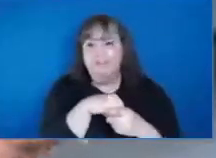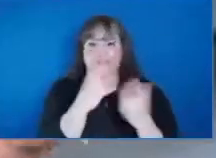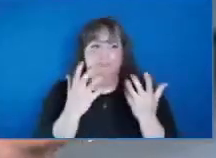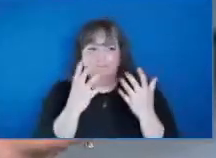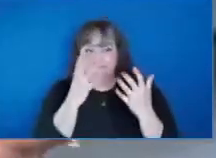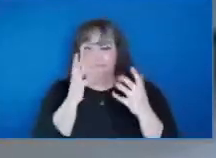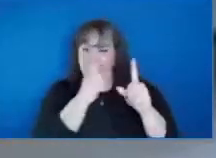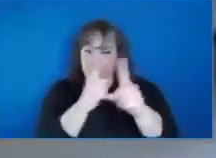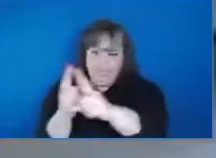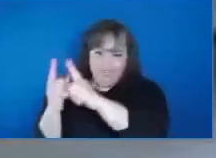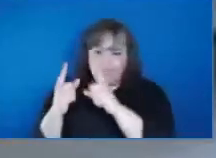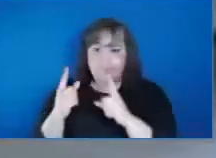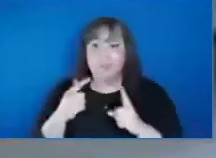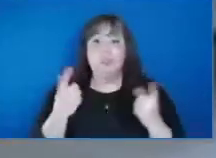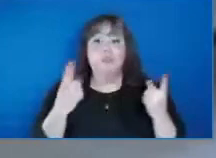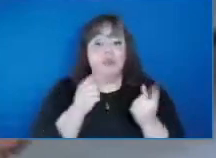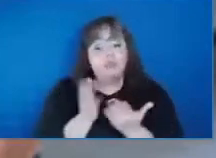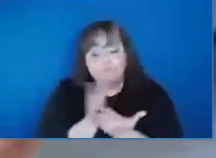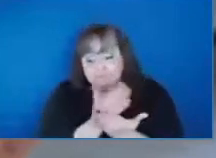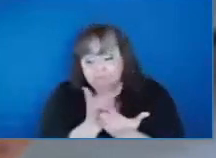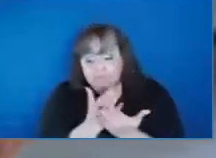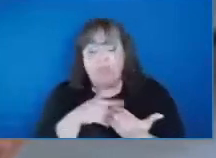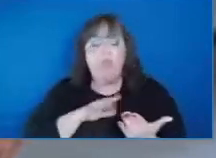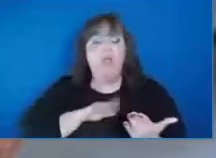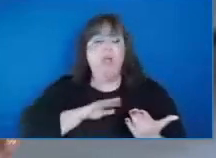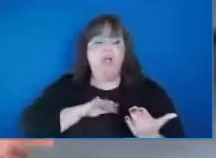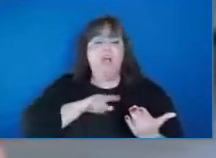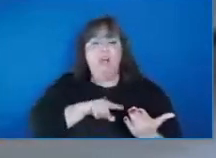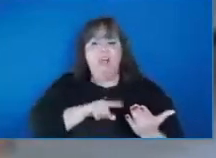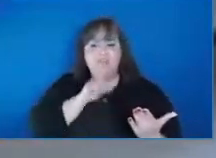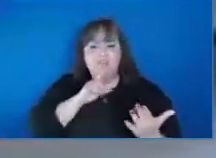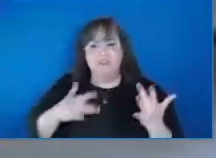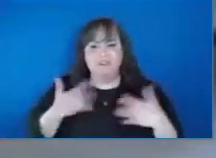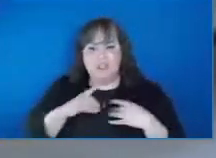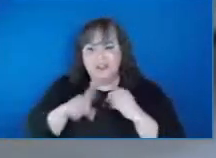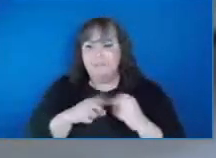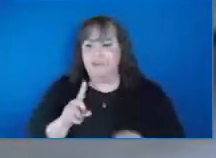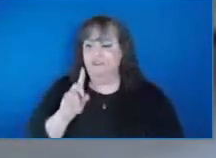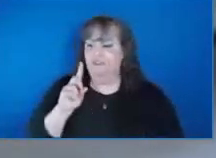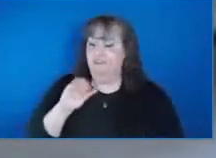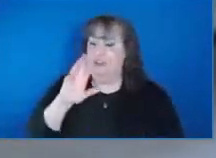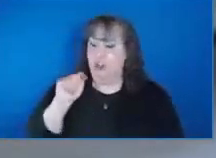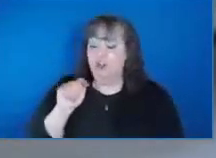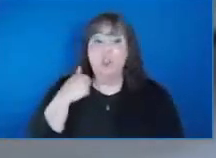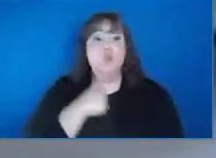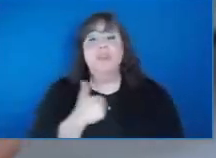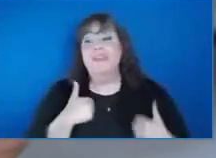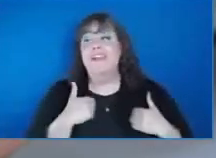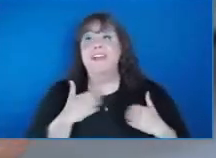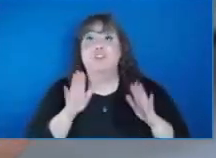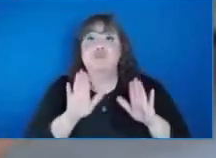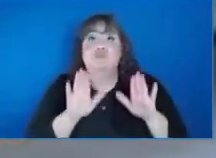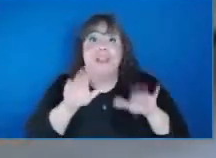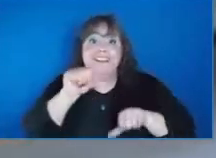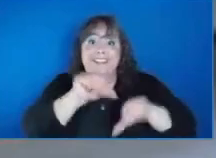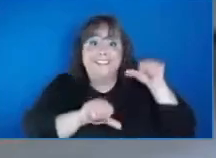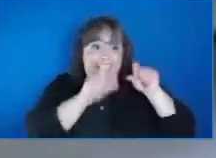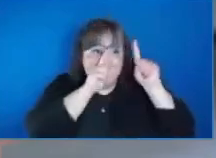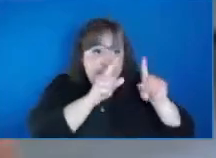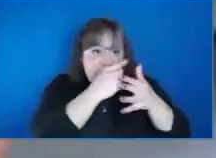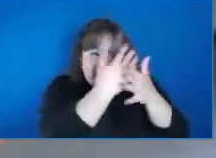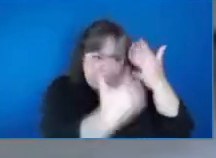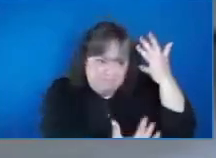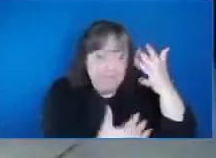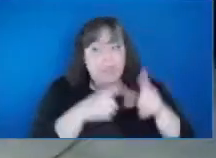when I came in, because we have a lot of great science missions, but we only have one planetary defense mission, or we did at the time, now we have